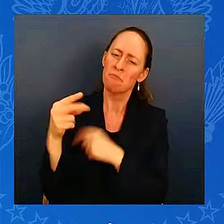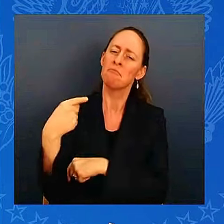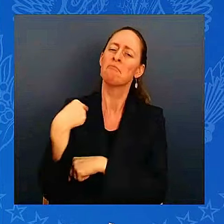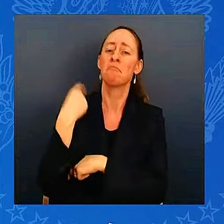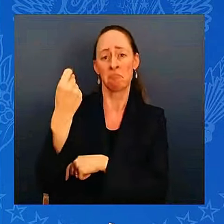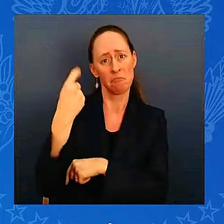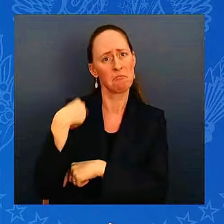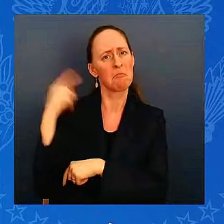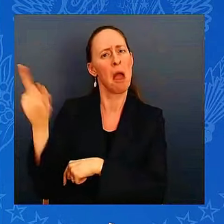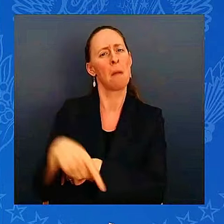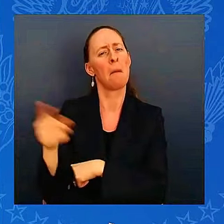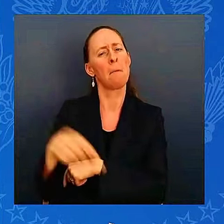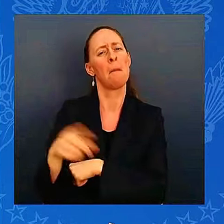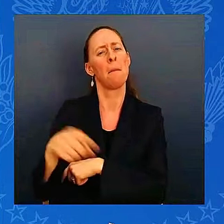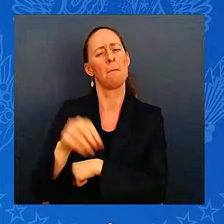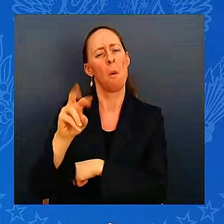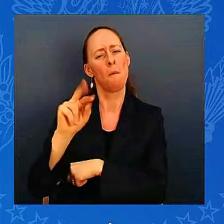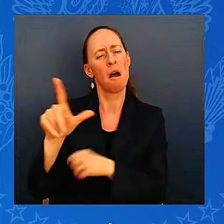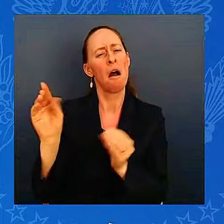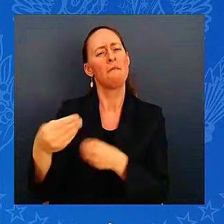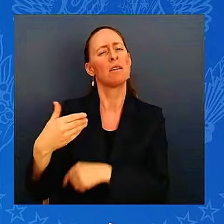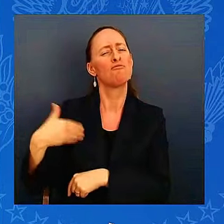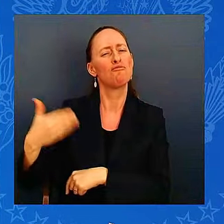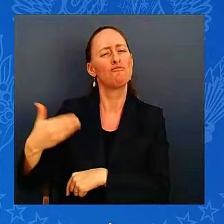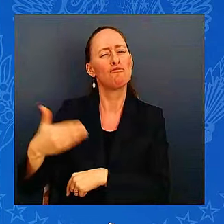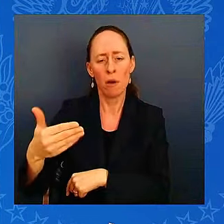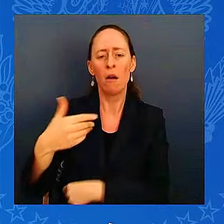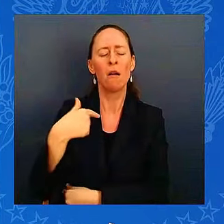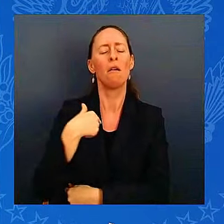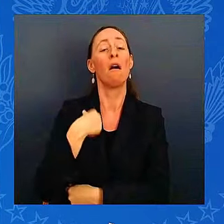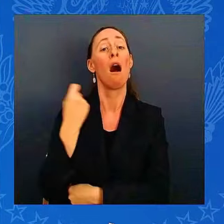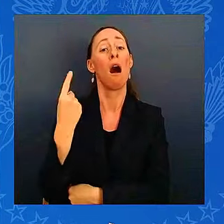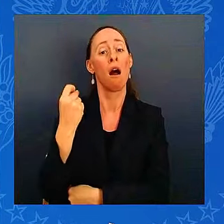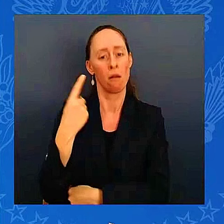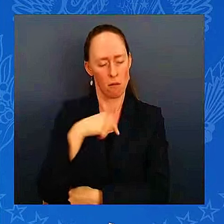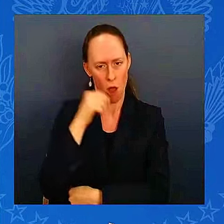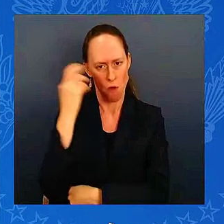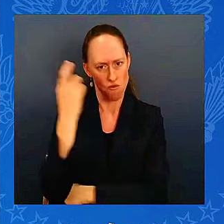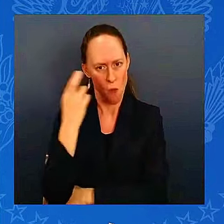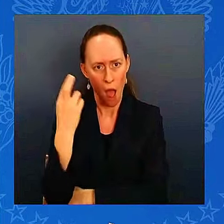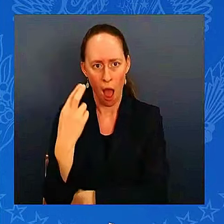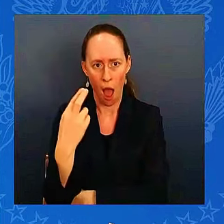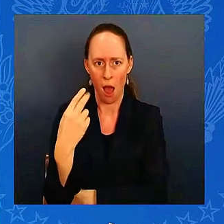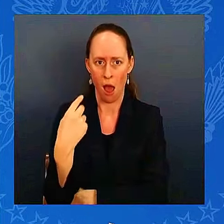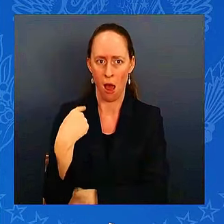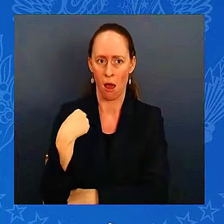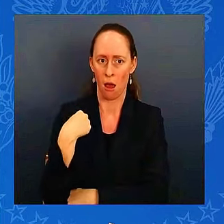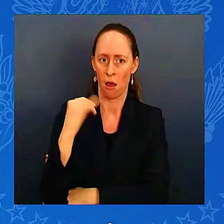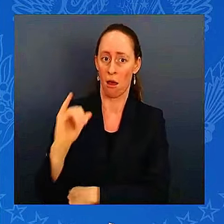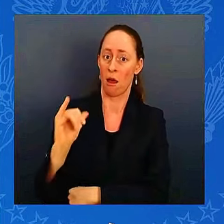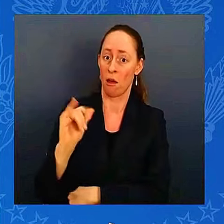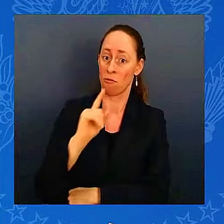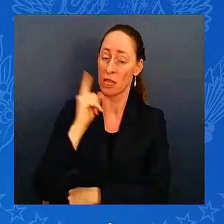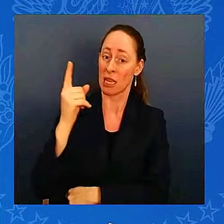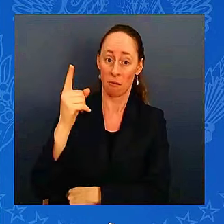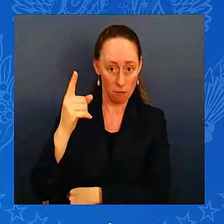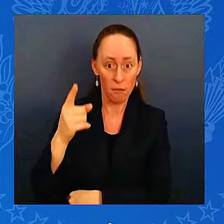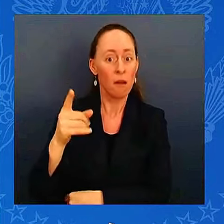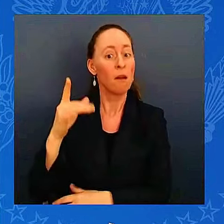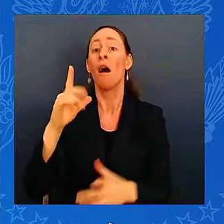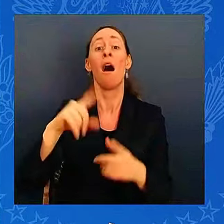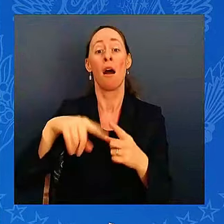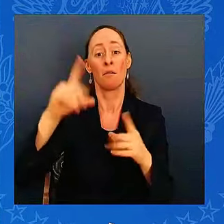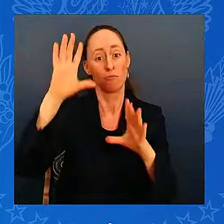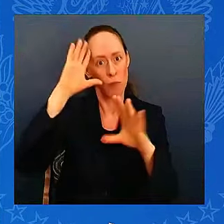incoming president cannot go into the Oval on the 20th until after 4 o'clock, and the outgoing president has to leave by